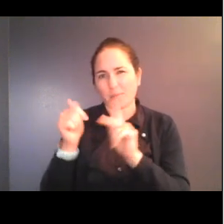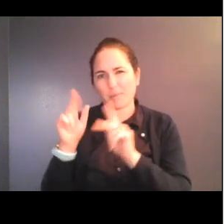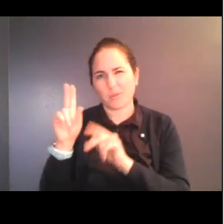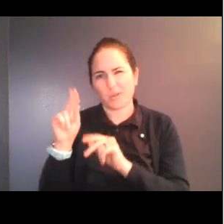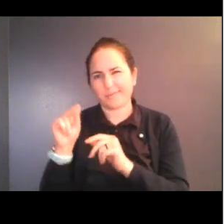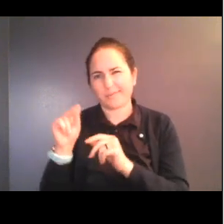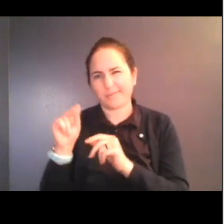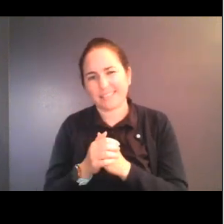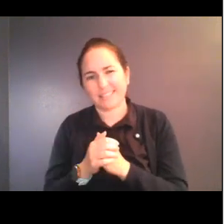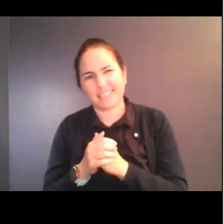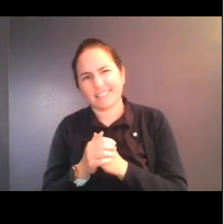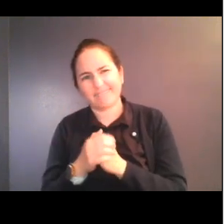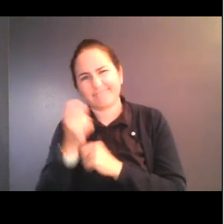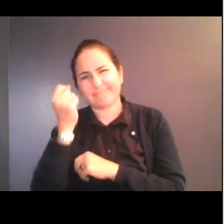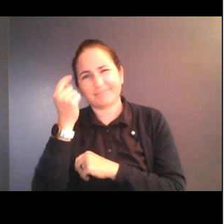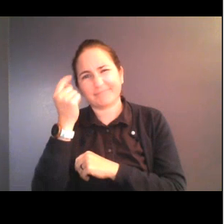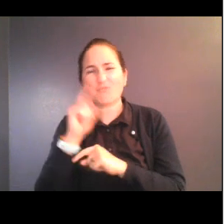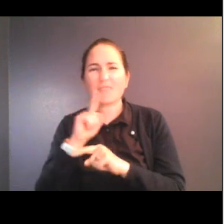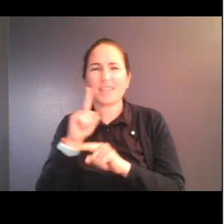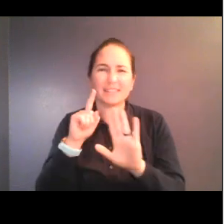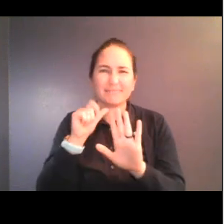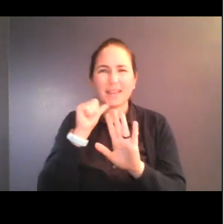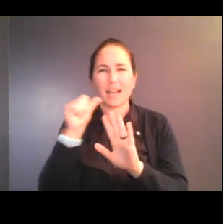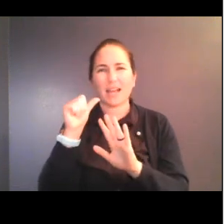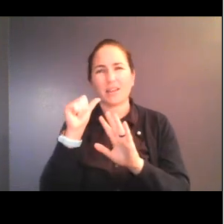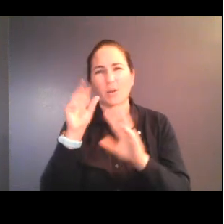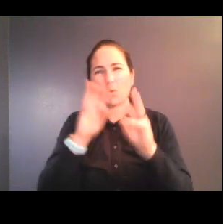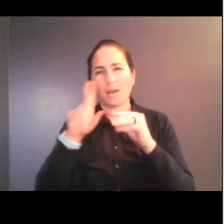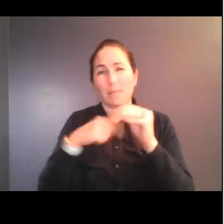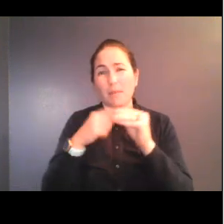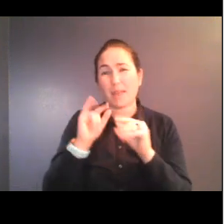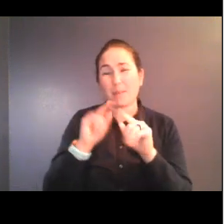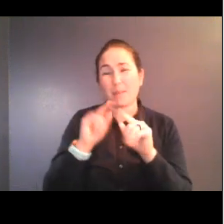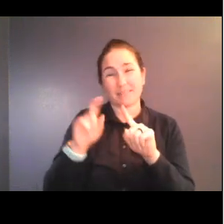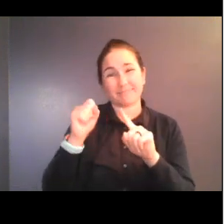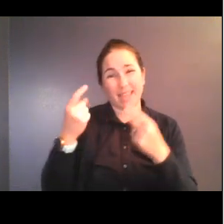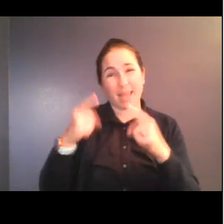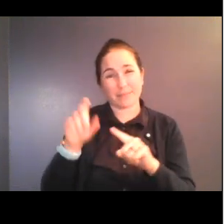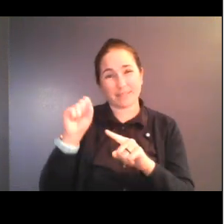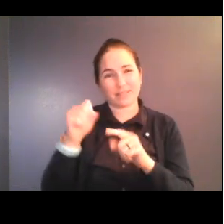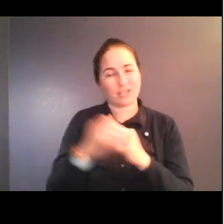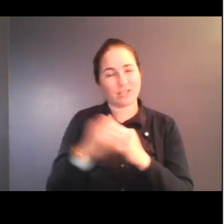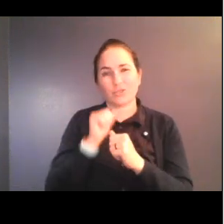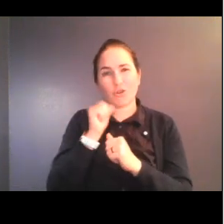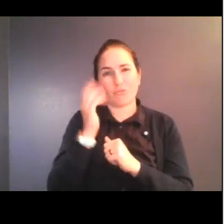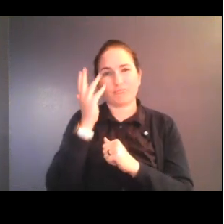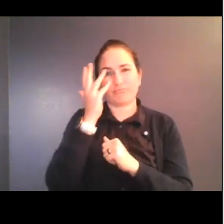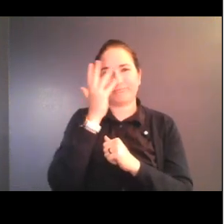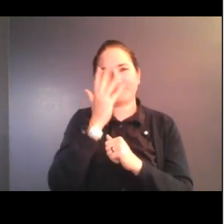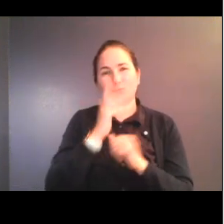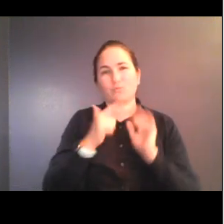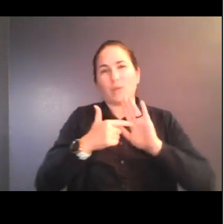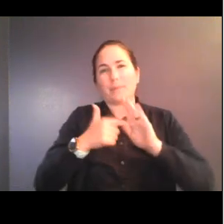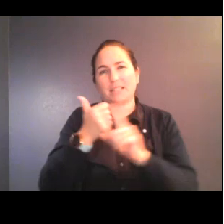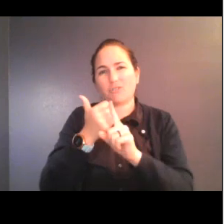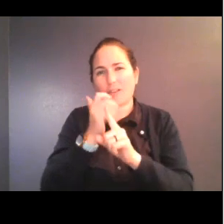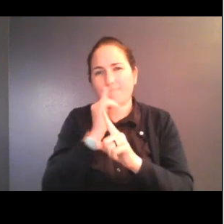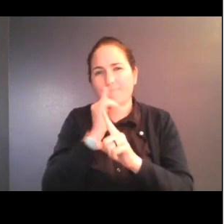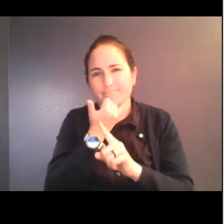It's not a thing that I really worry about that much, but people do it, and do not misrepresent yourself. So we've had a number